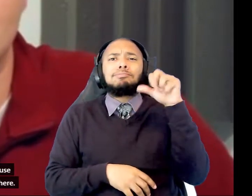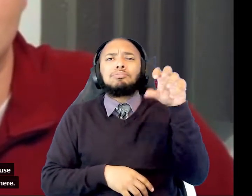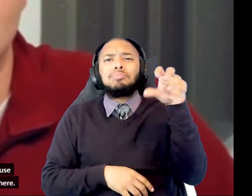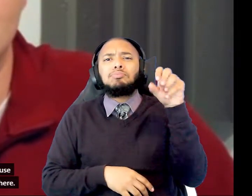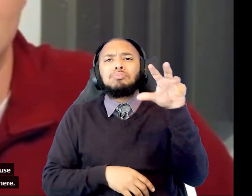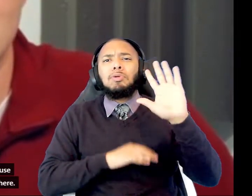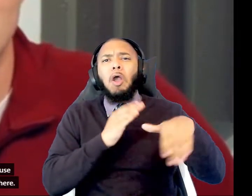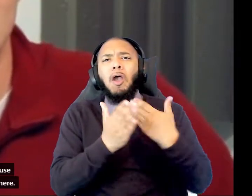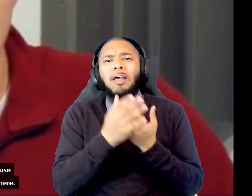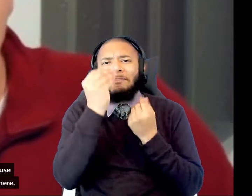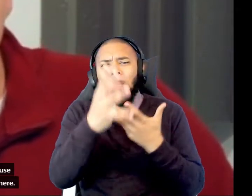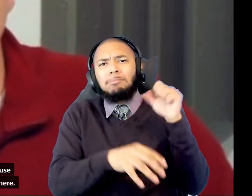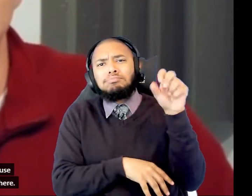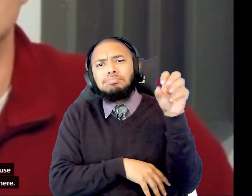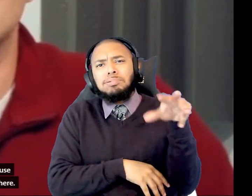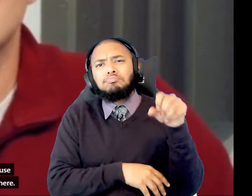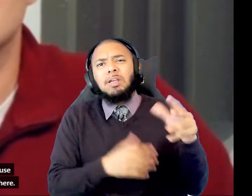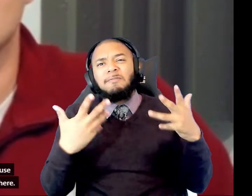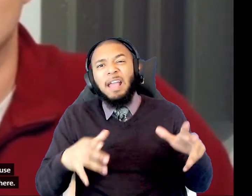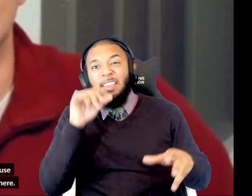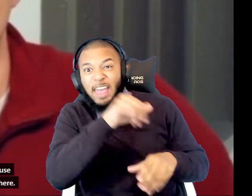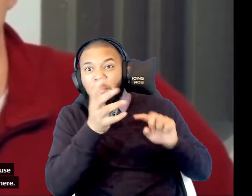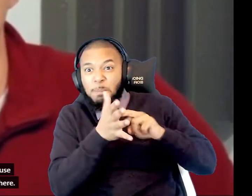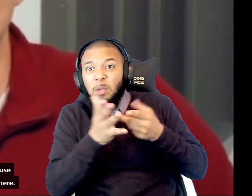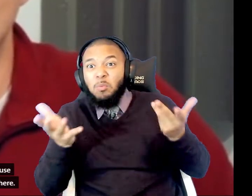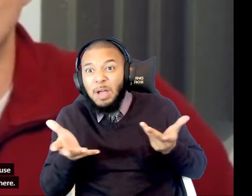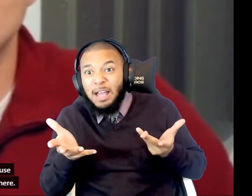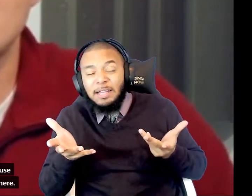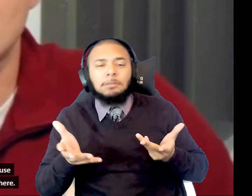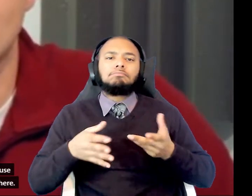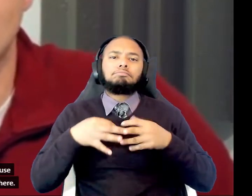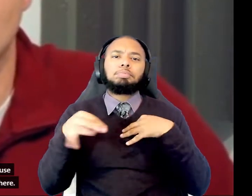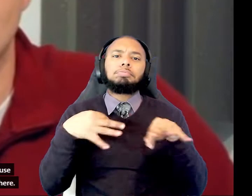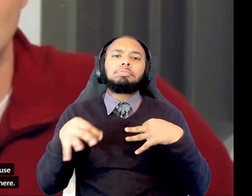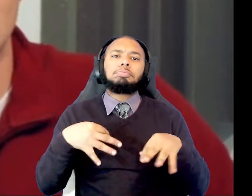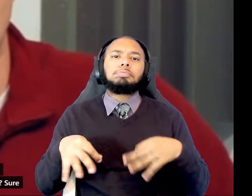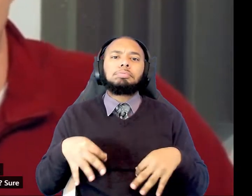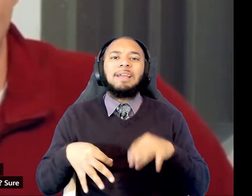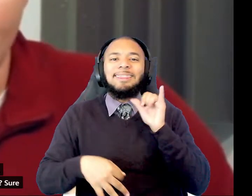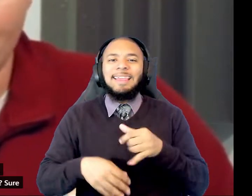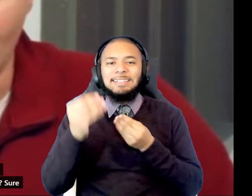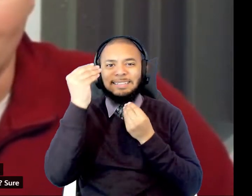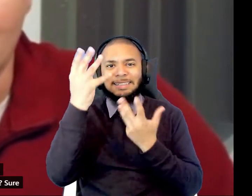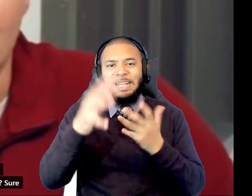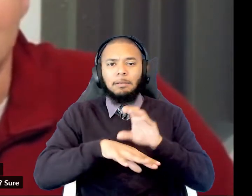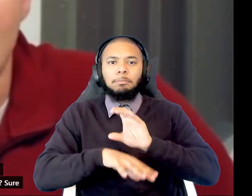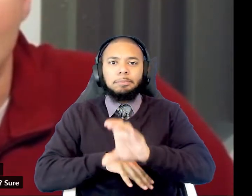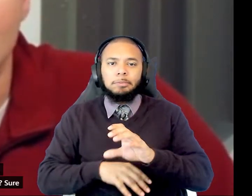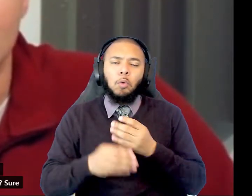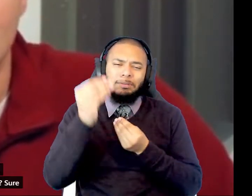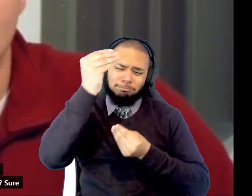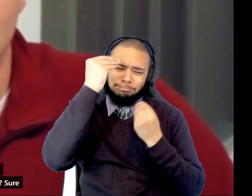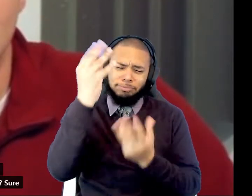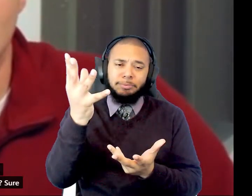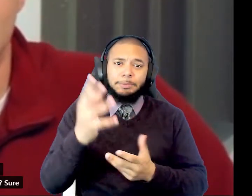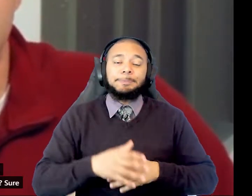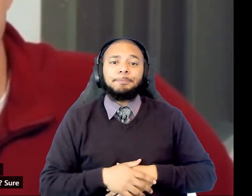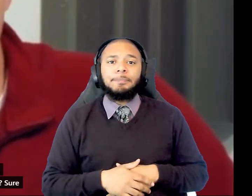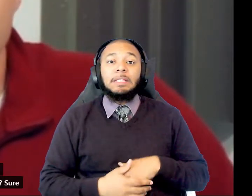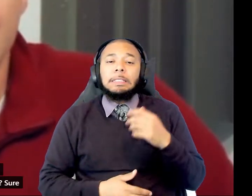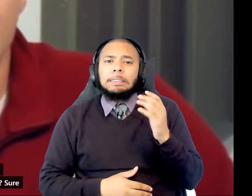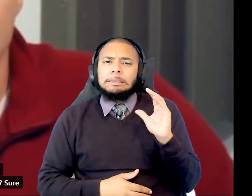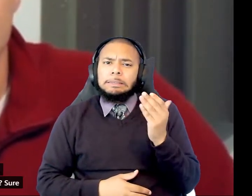now. That is a data dump because you're dumping all the data right there. Now, I want to, it sounds